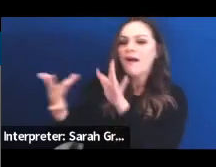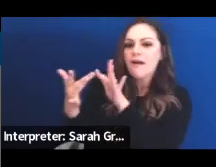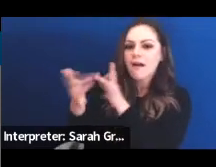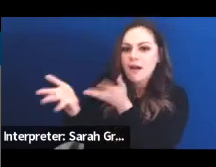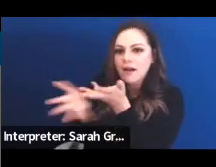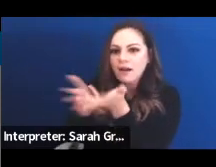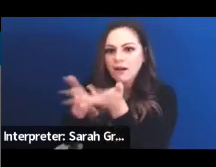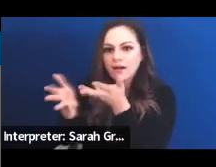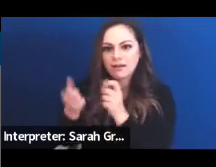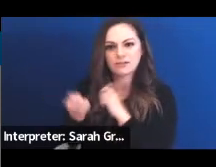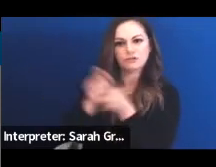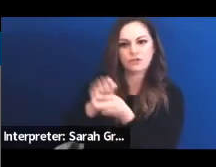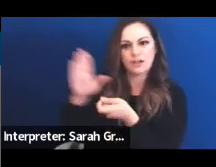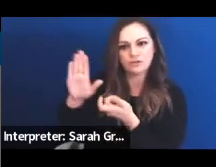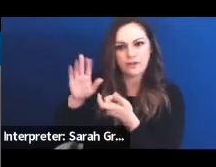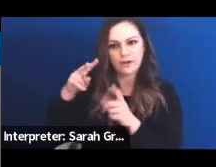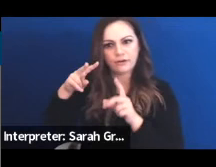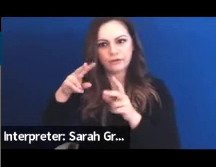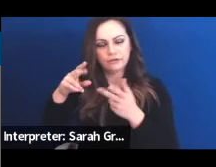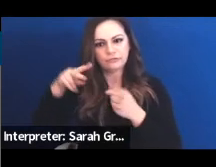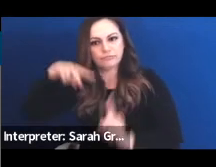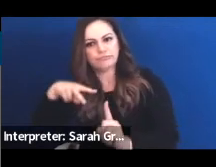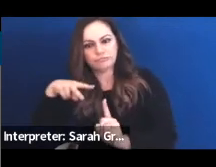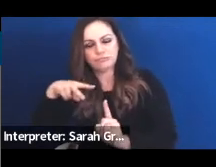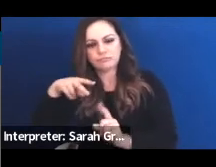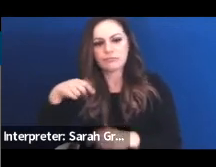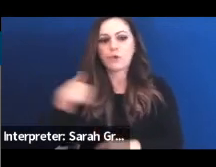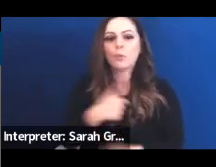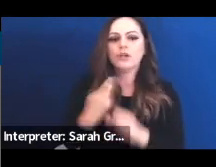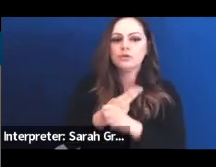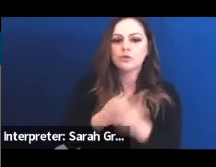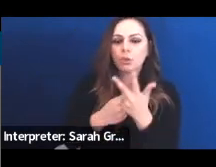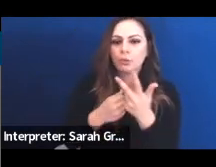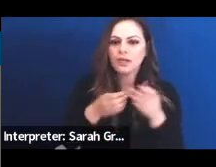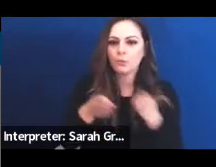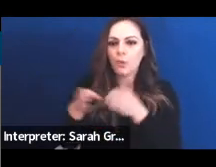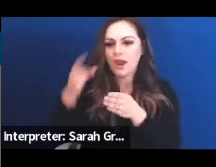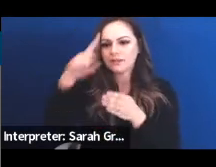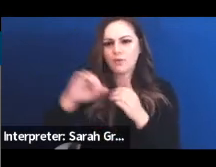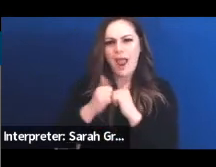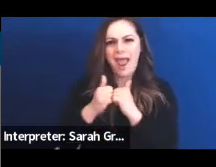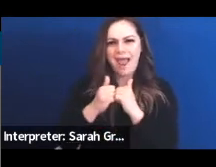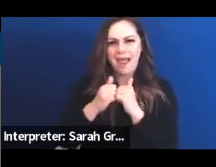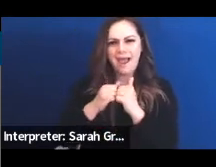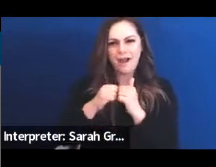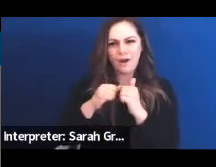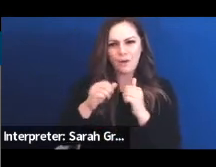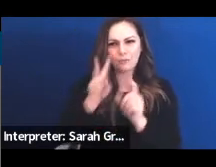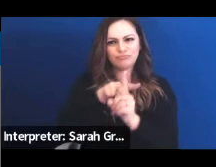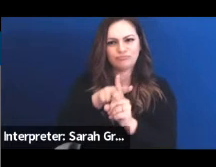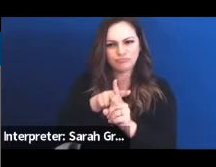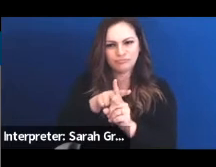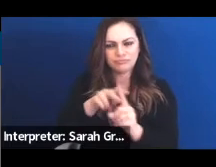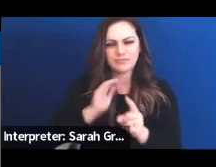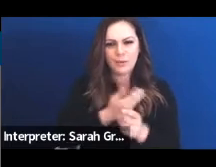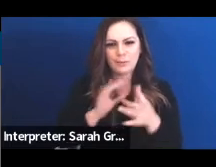recovery, and then we use 3 priority channels to really scale that message across the state. So we use